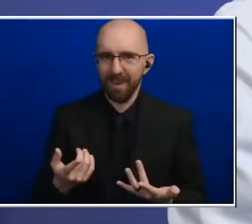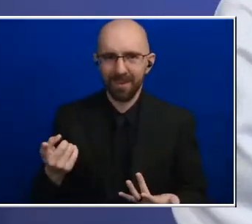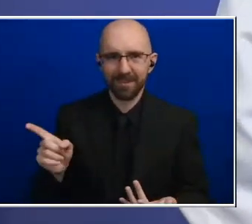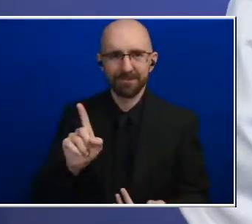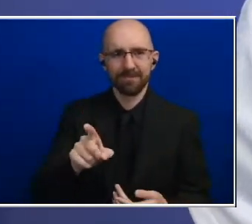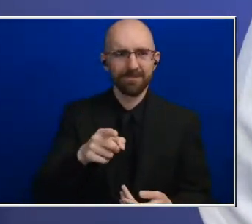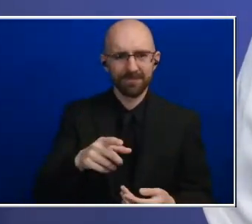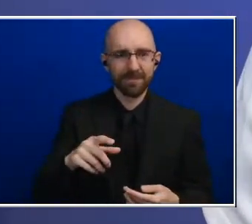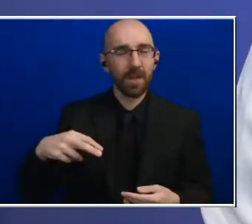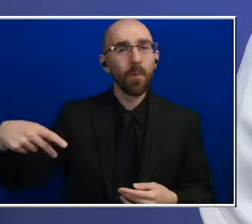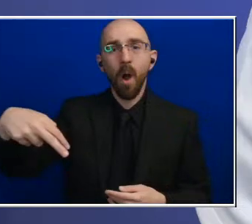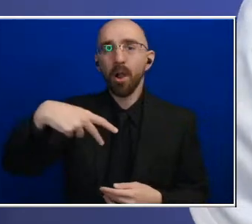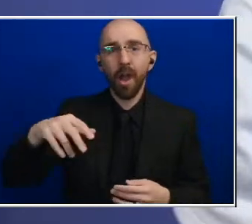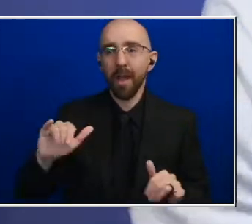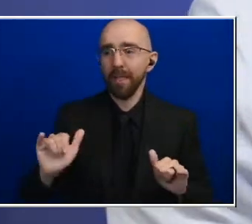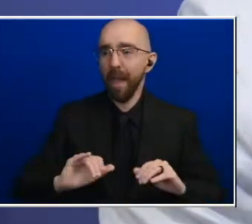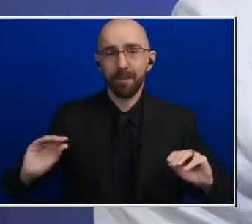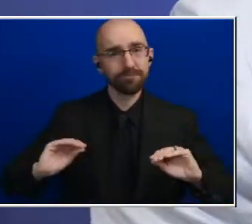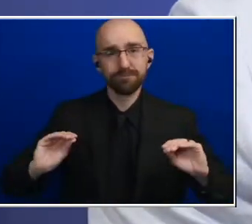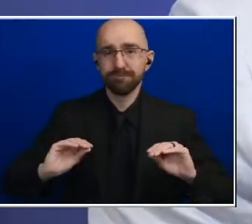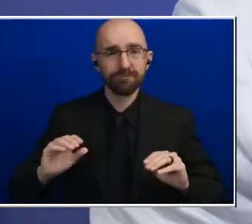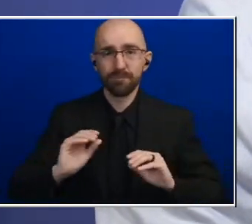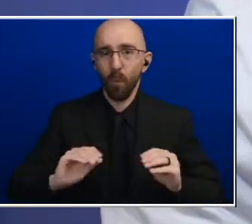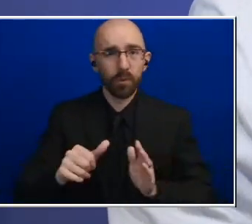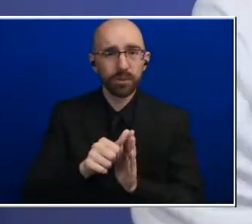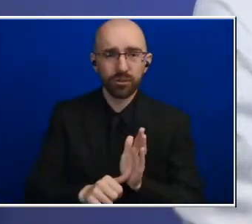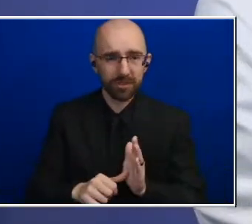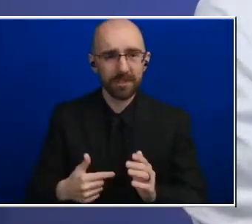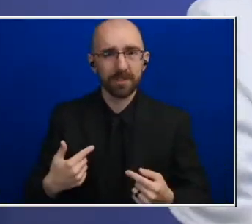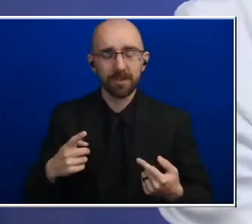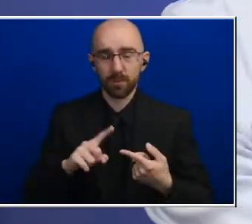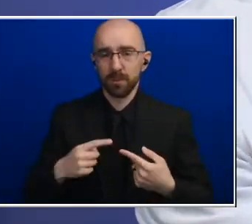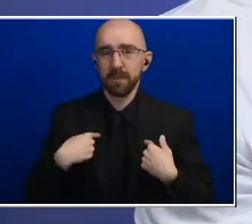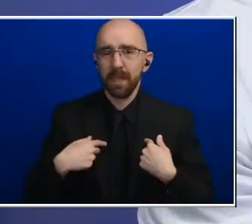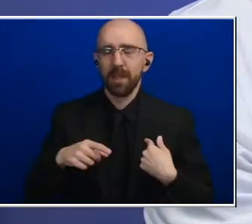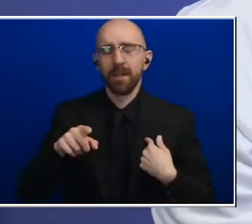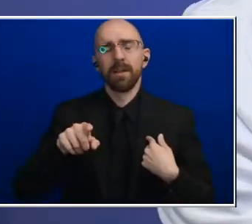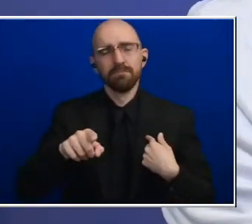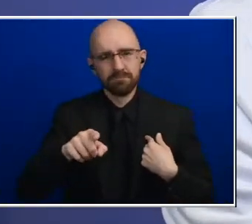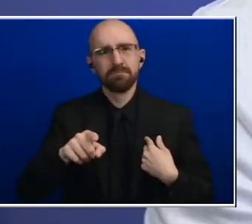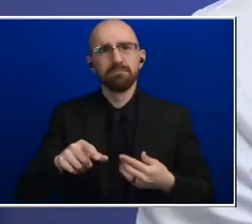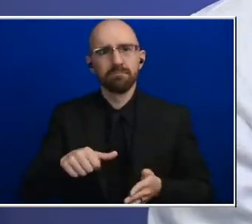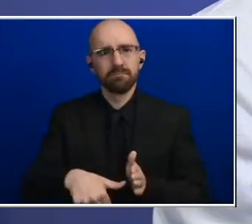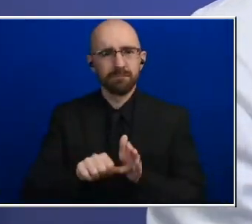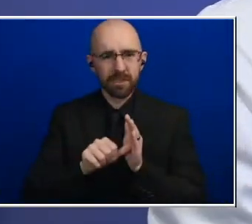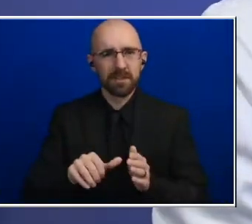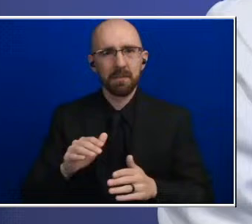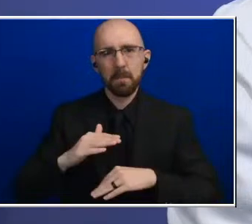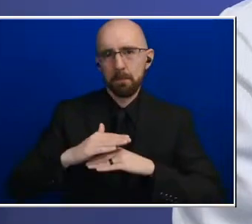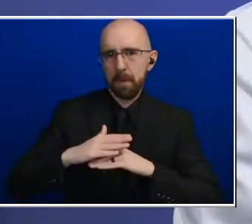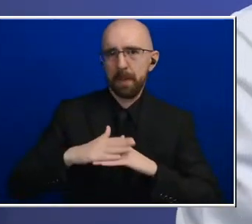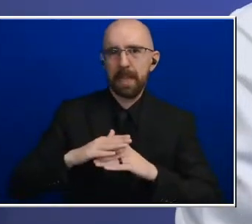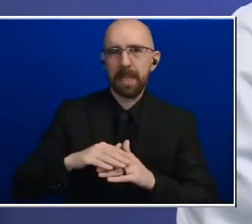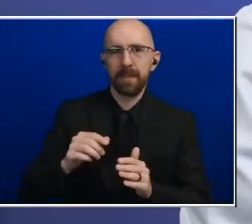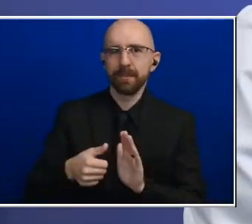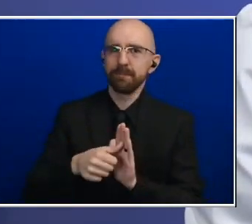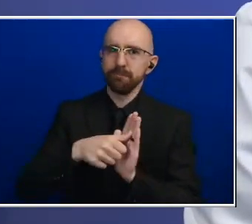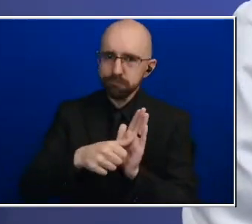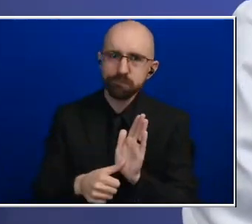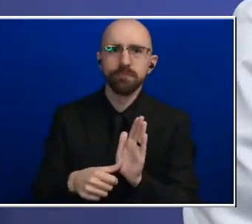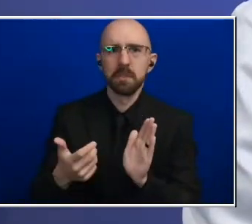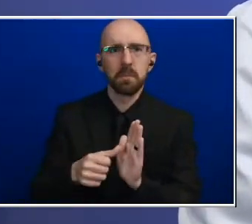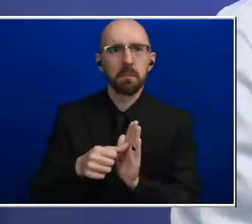like he didn't have surgery. And that's what's really impressive to me, to minimally invasive procedures, because my dad said, gosh, I didn't even know he went through